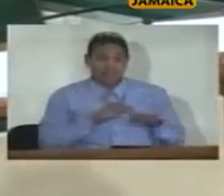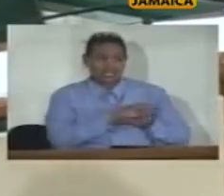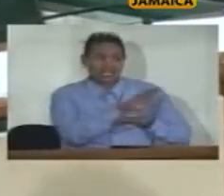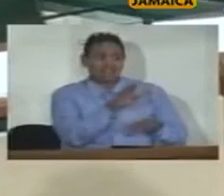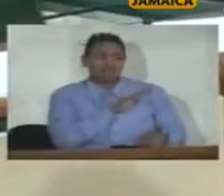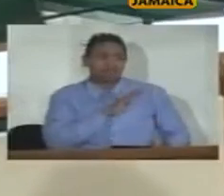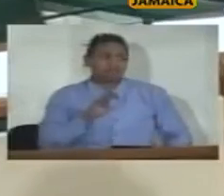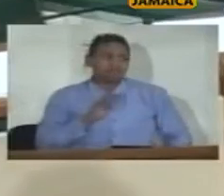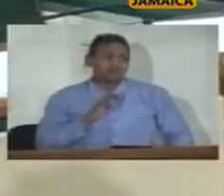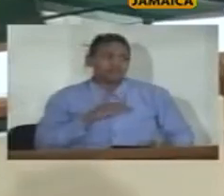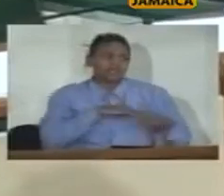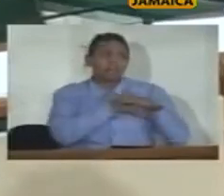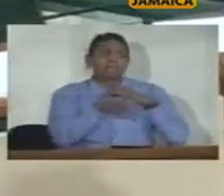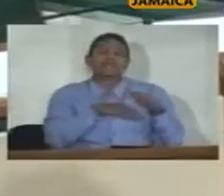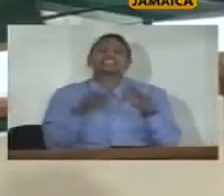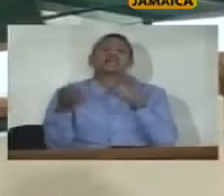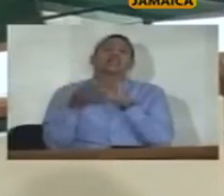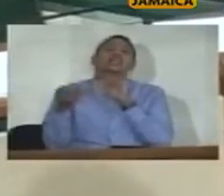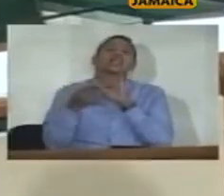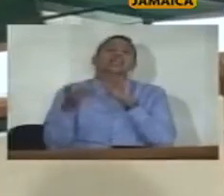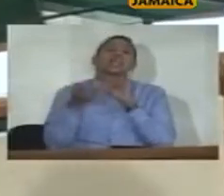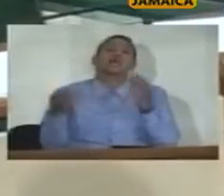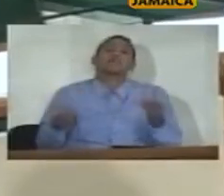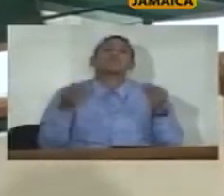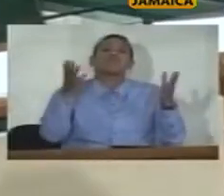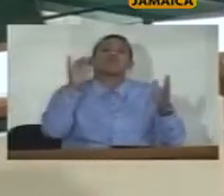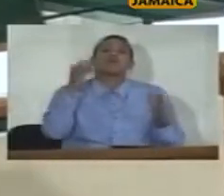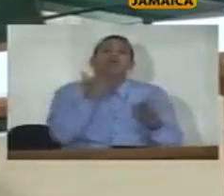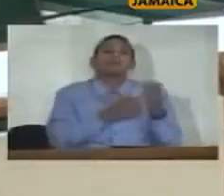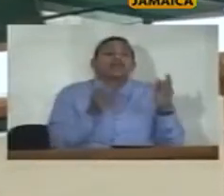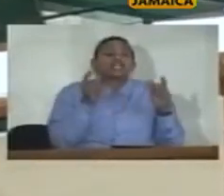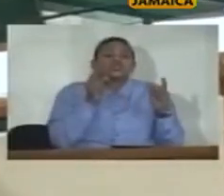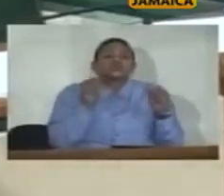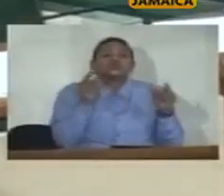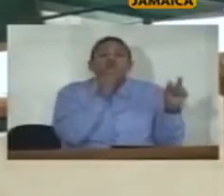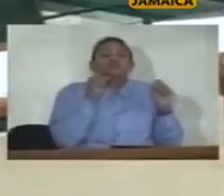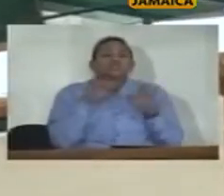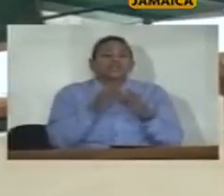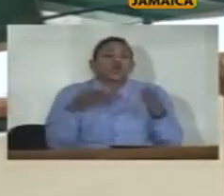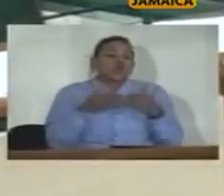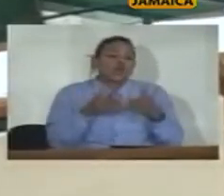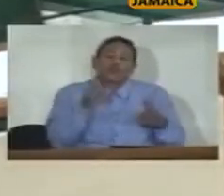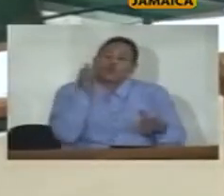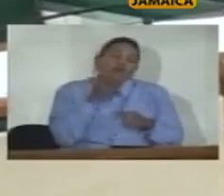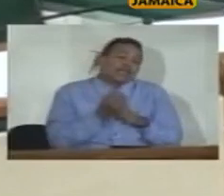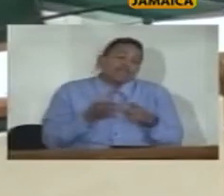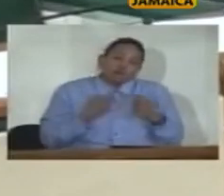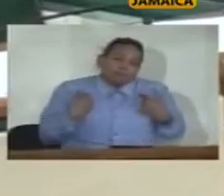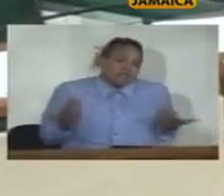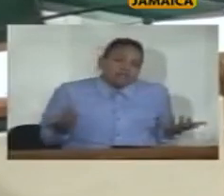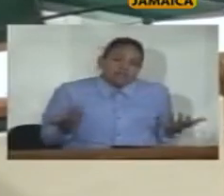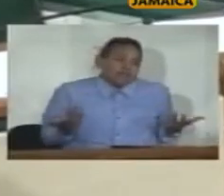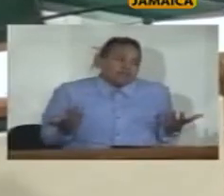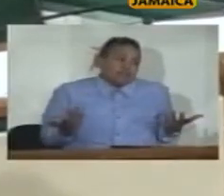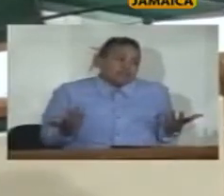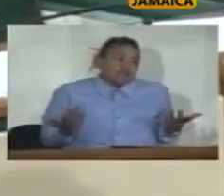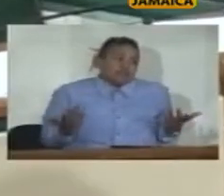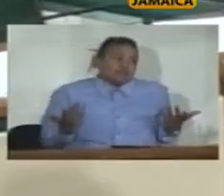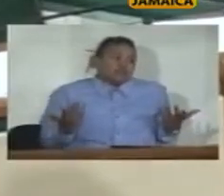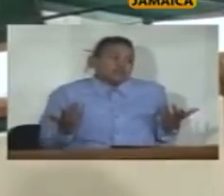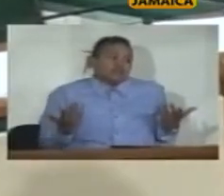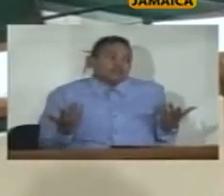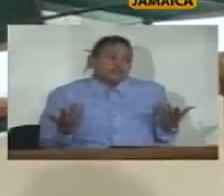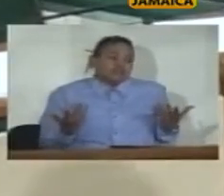based on anecdotes provided by some little sus in a corner, you won't get it from me. Come to